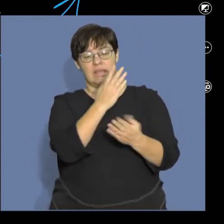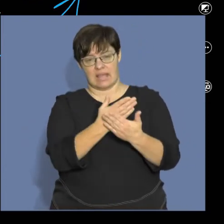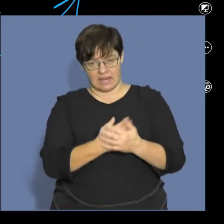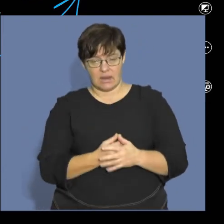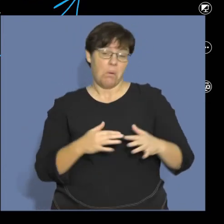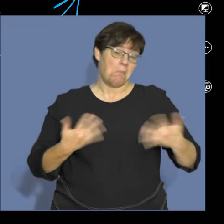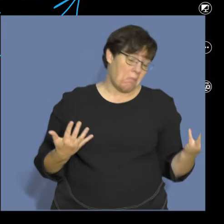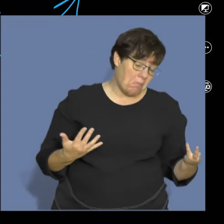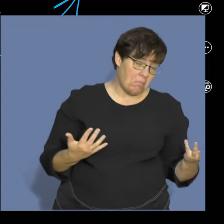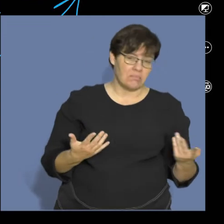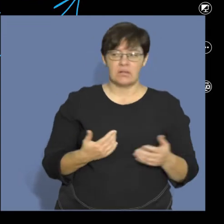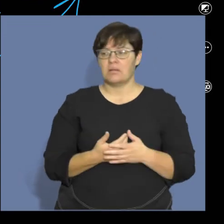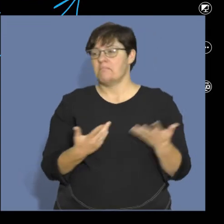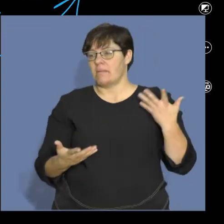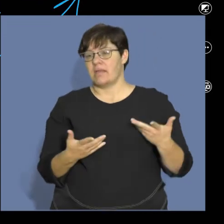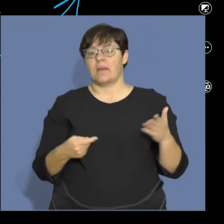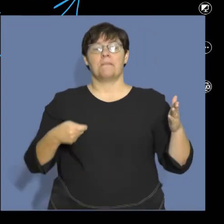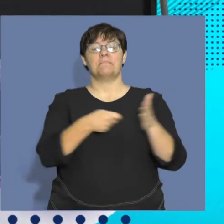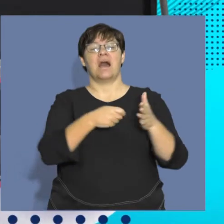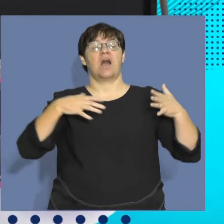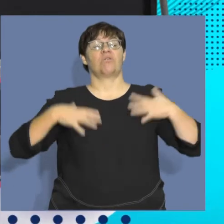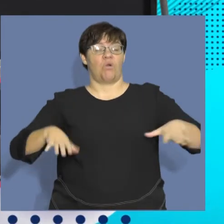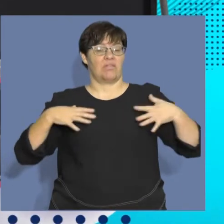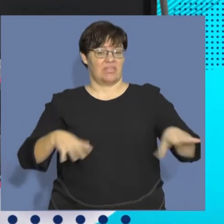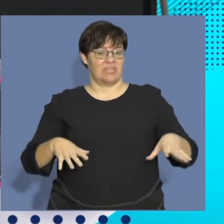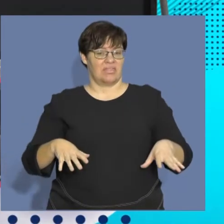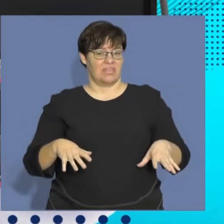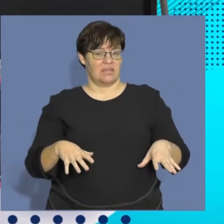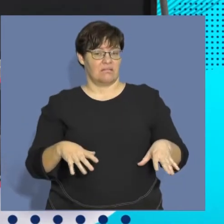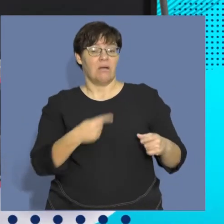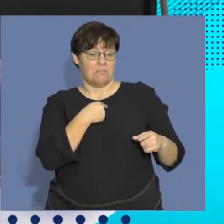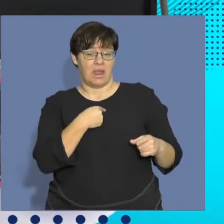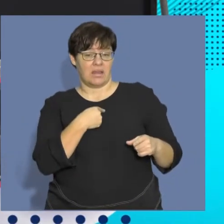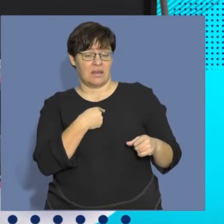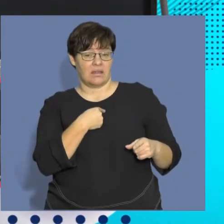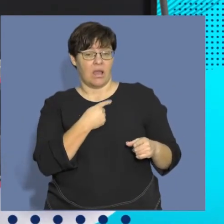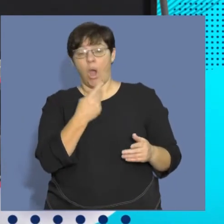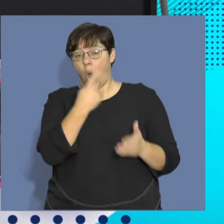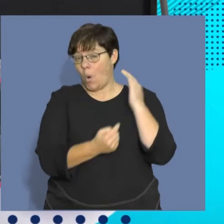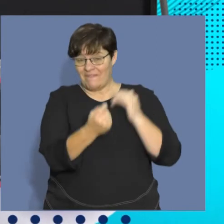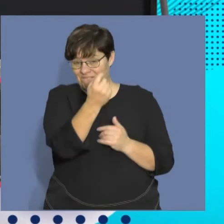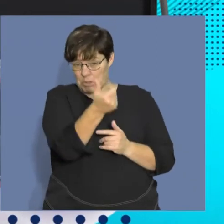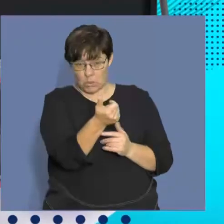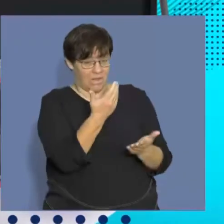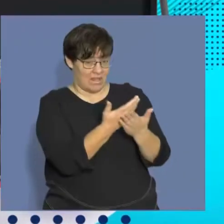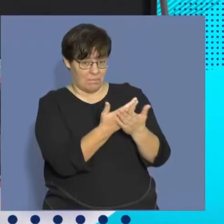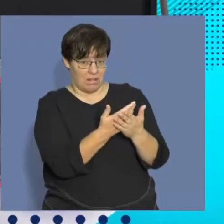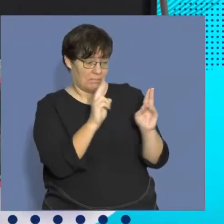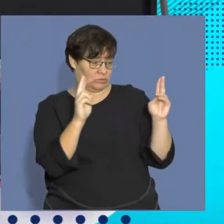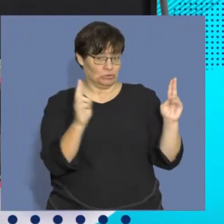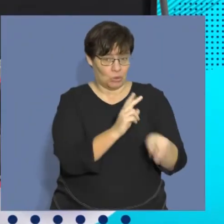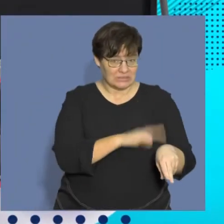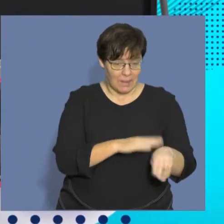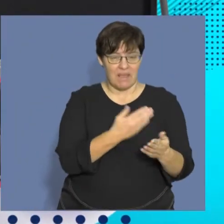of buying an item of clothing that is a limited edition. It's only available for a short